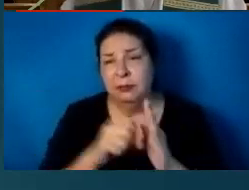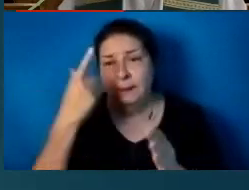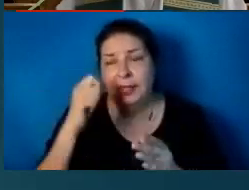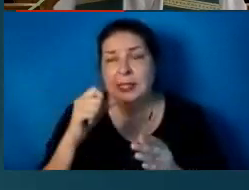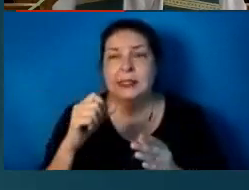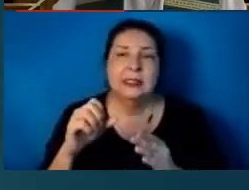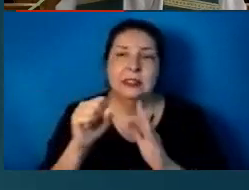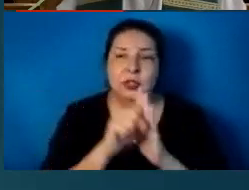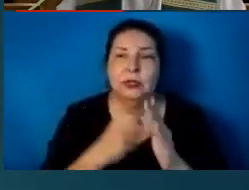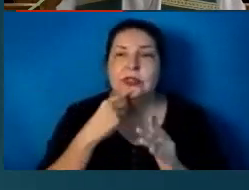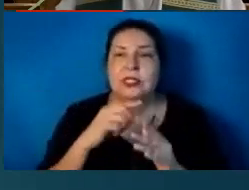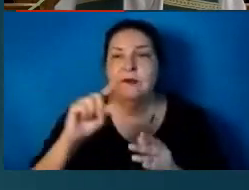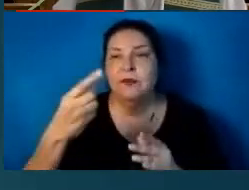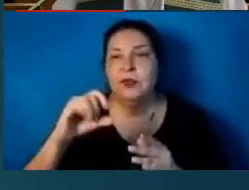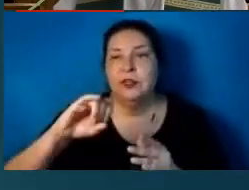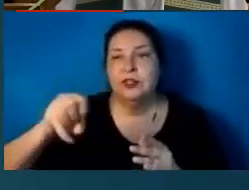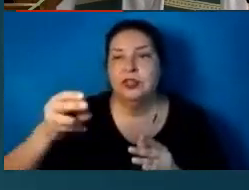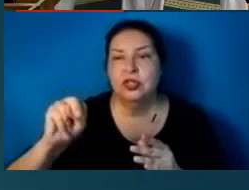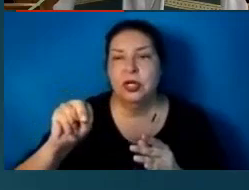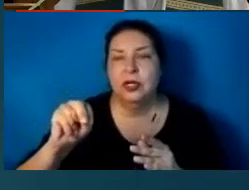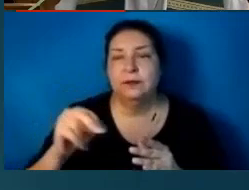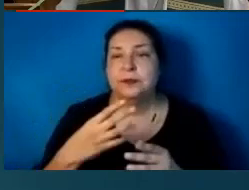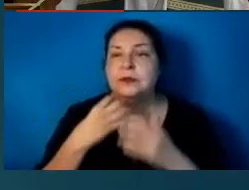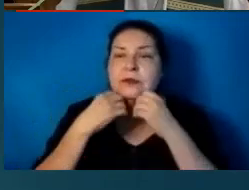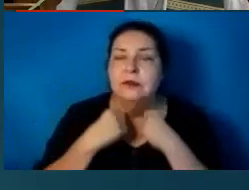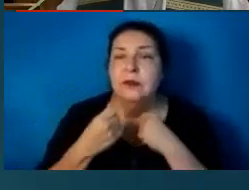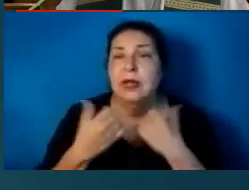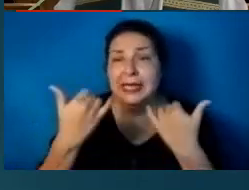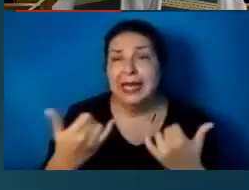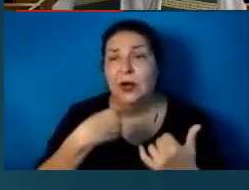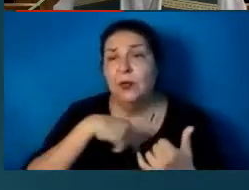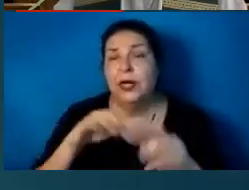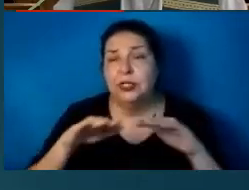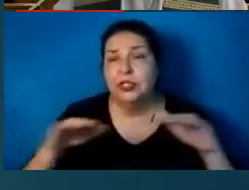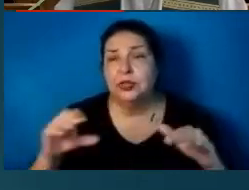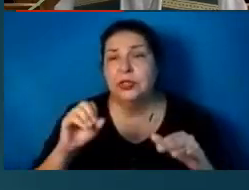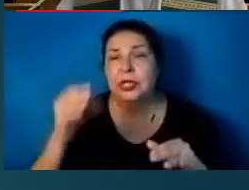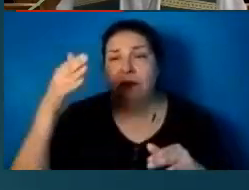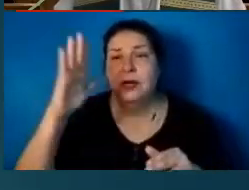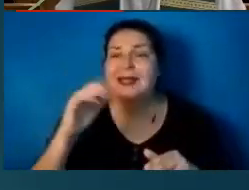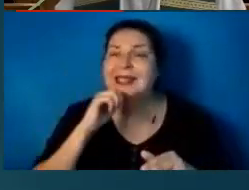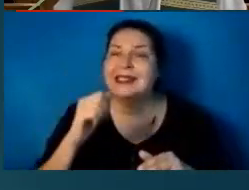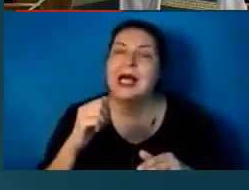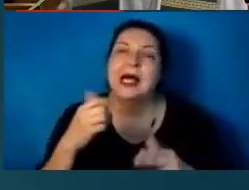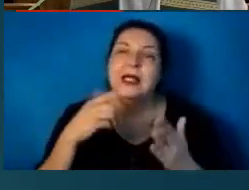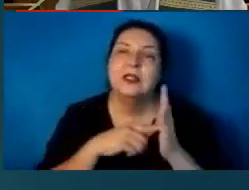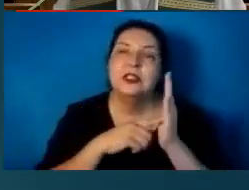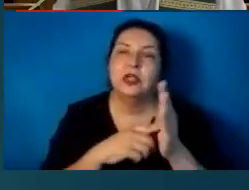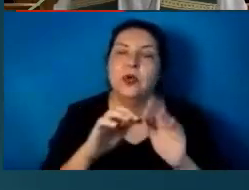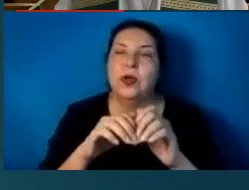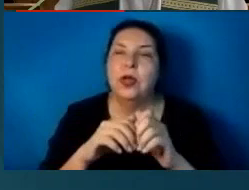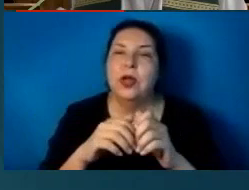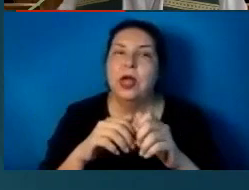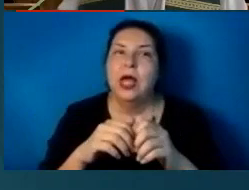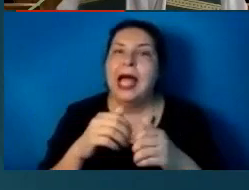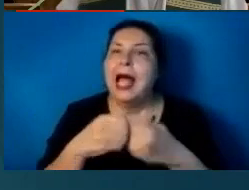John, "Beloved, now we are children of God, and it has not appeared as yet what we